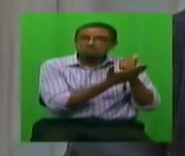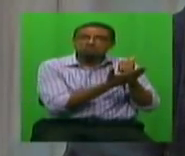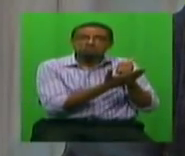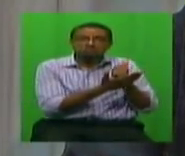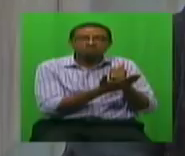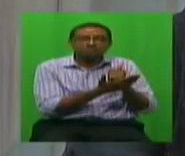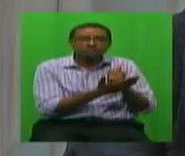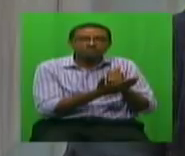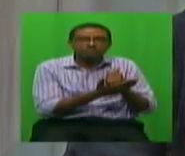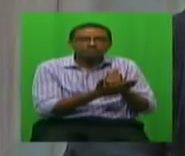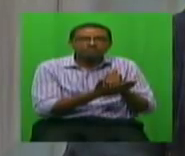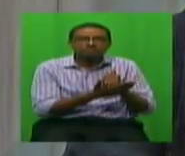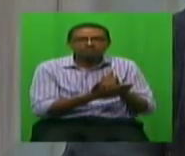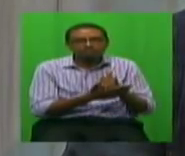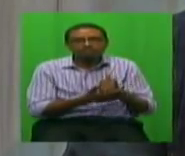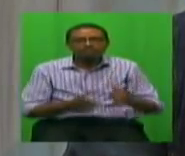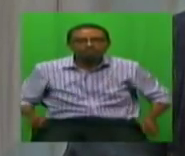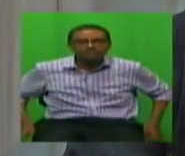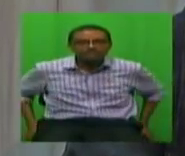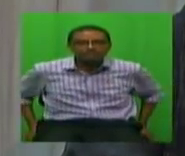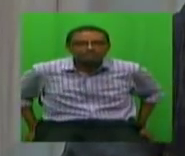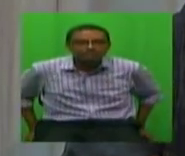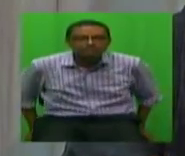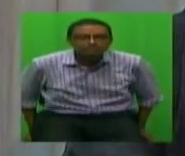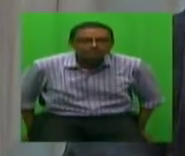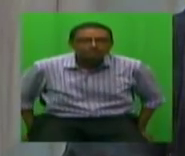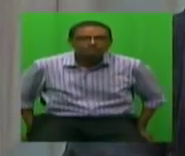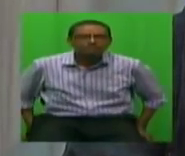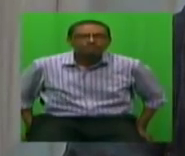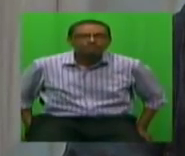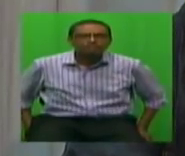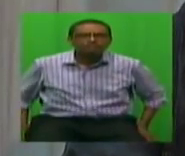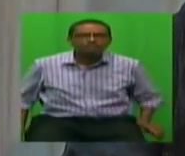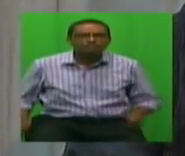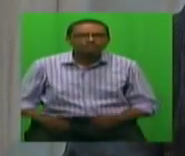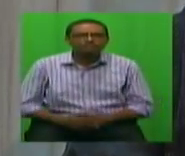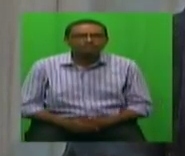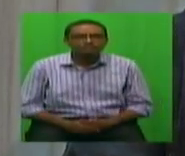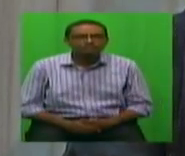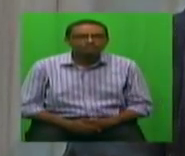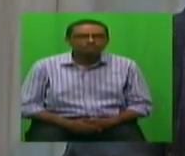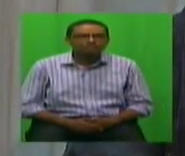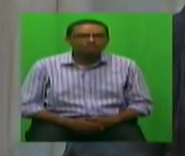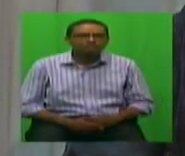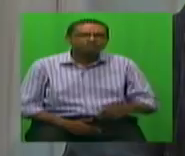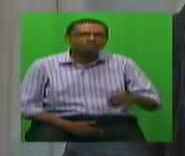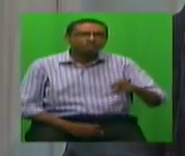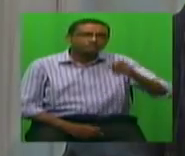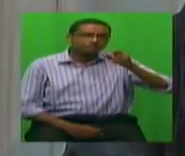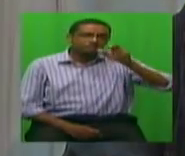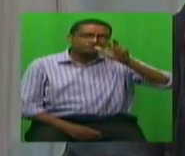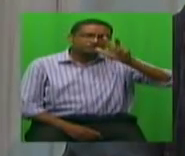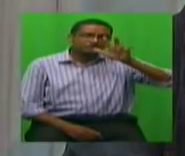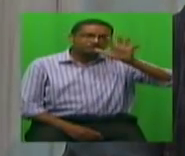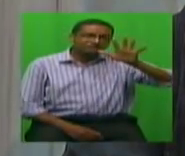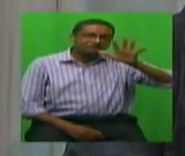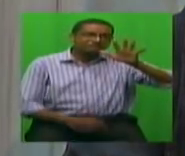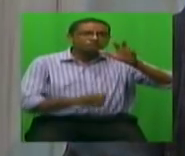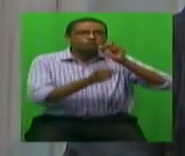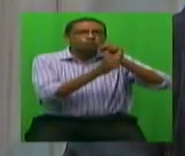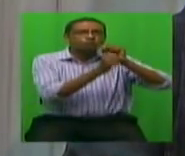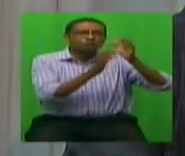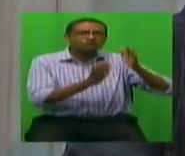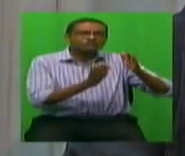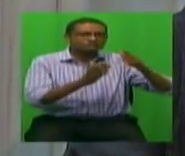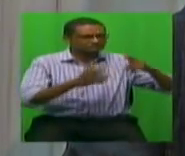there are 21 employees who are personally affected. Our research division, about 35 employees who are affected. These are people who live in Las